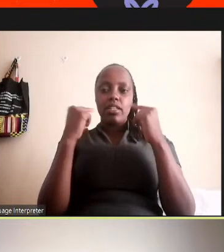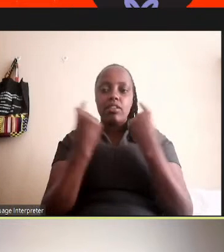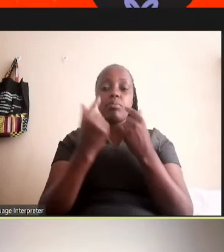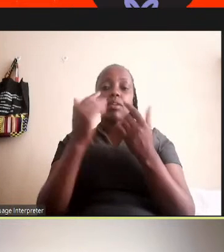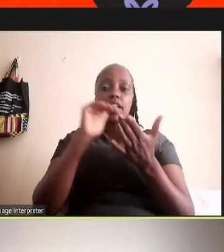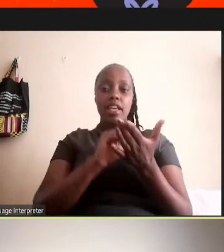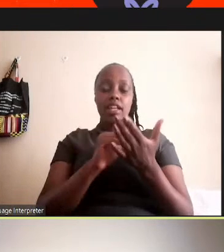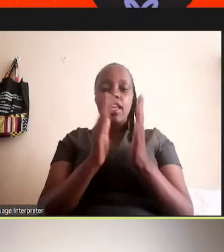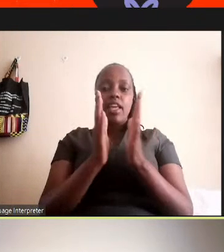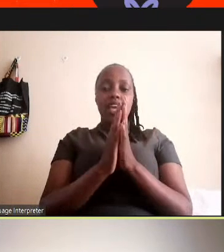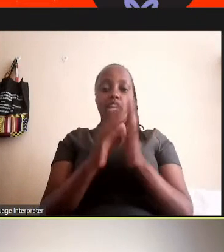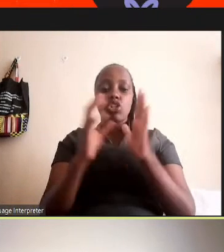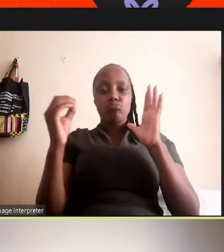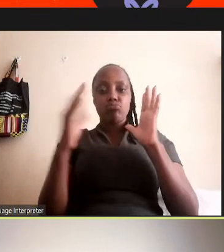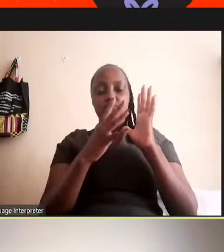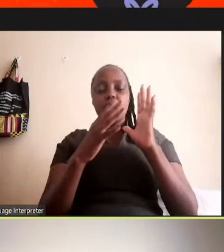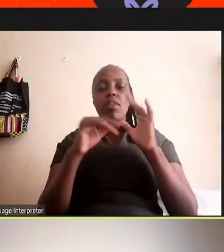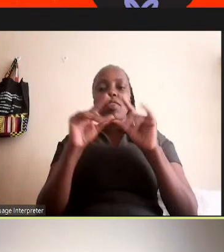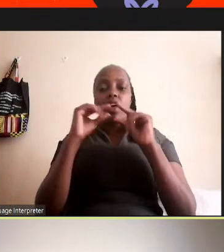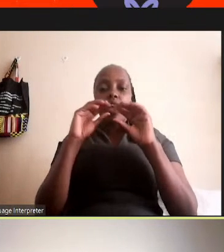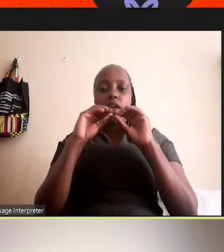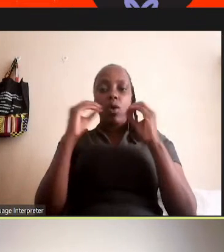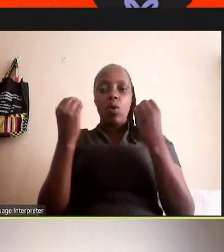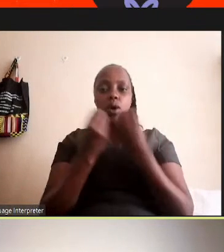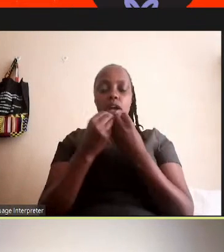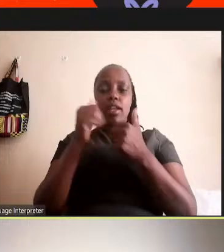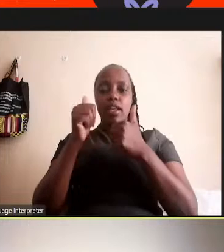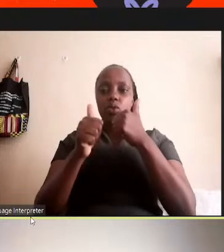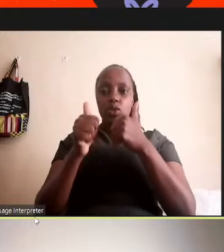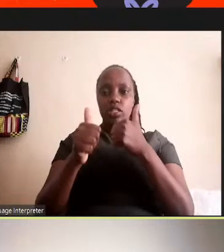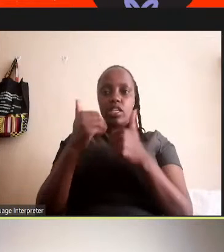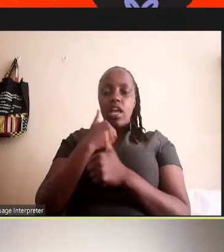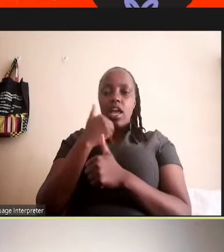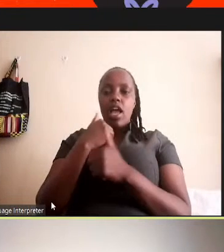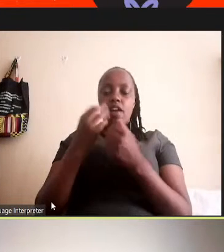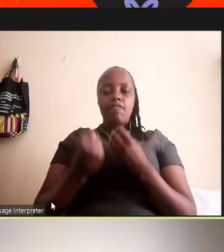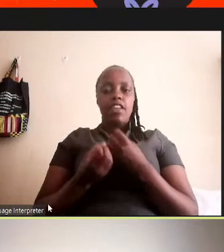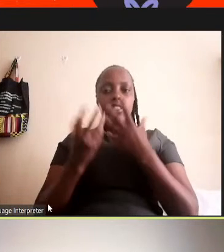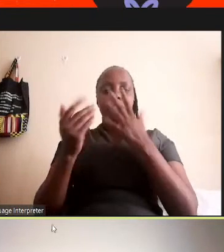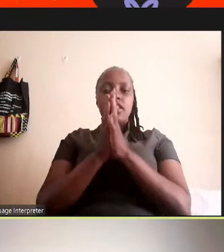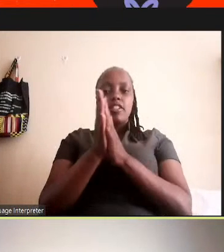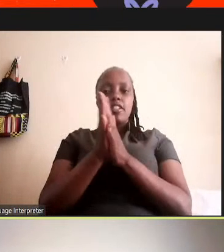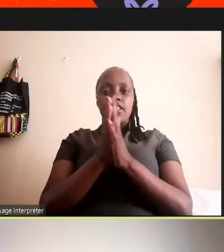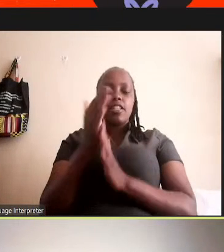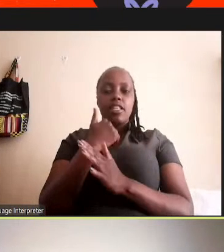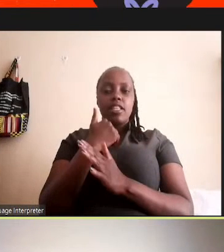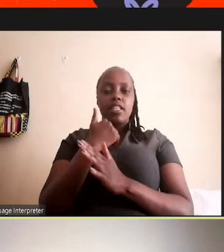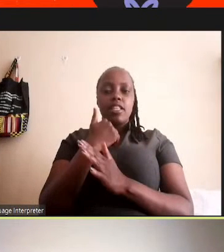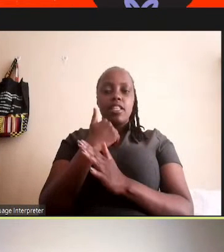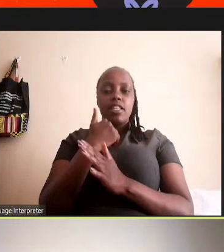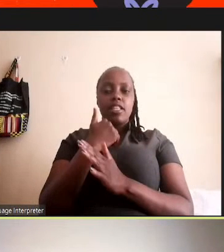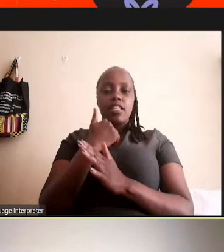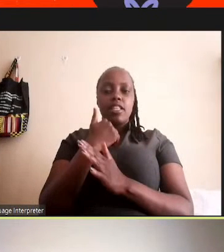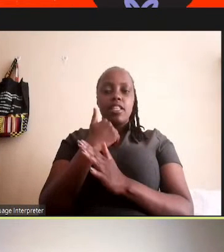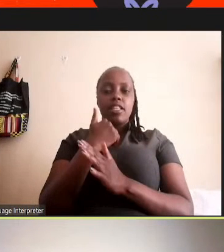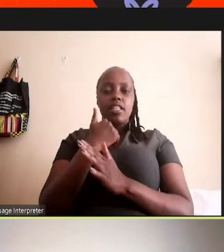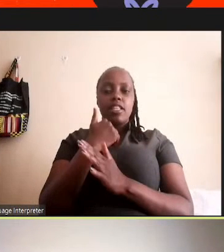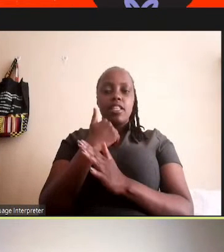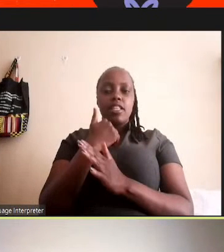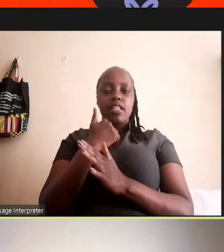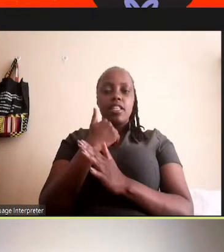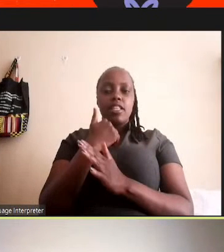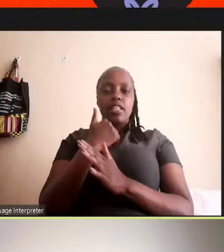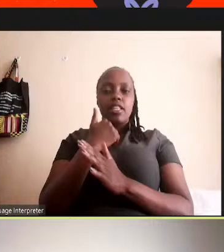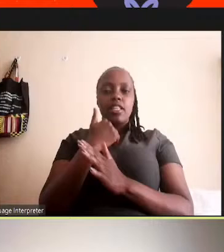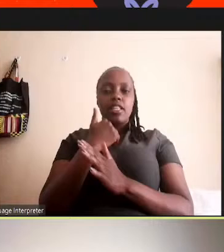and project the organizations that had expressed interest in leading, but also expressed interest